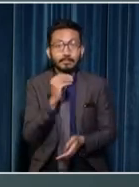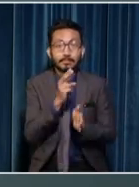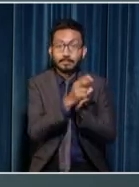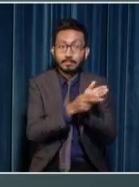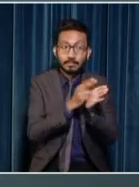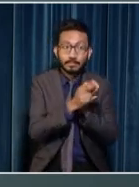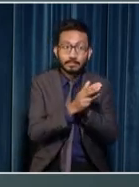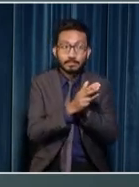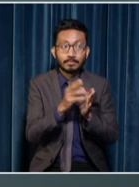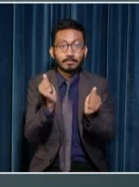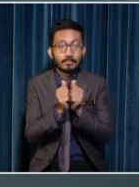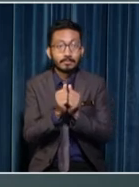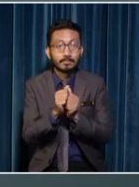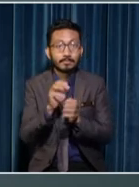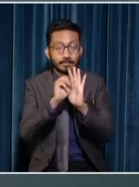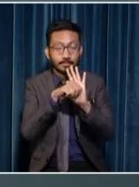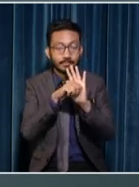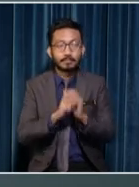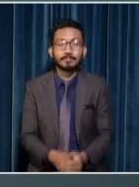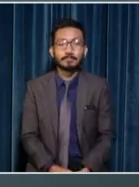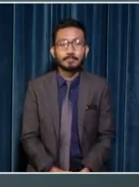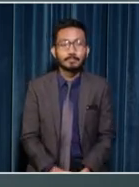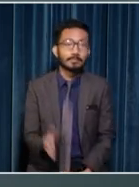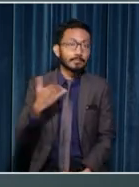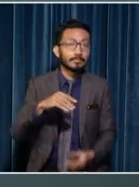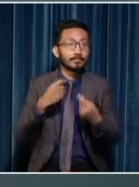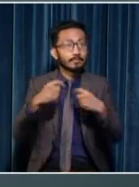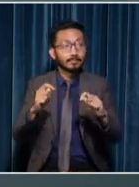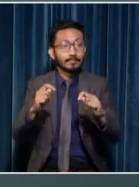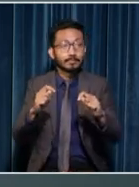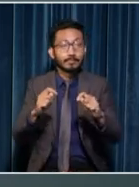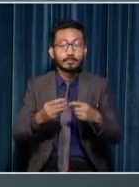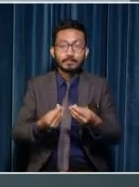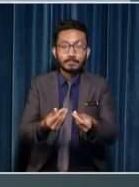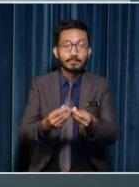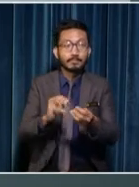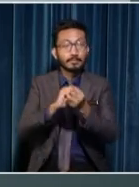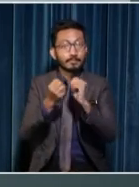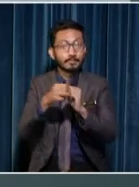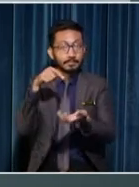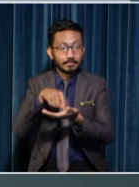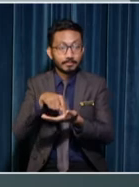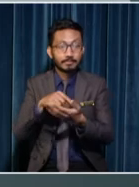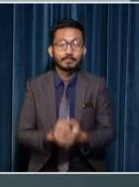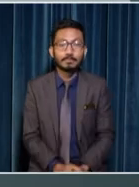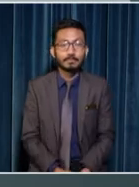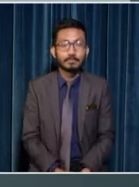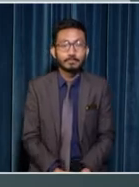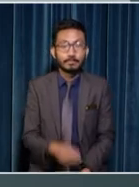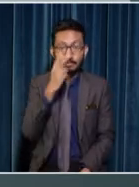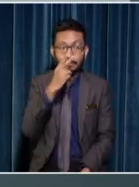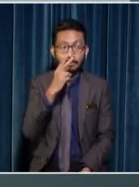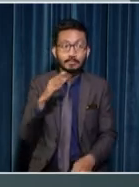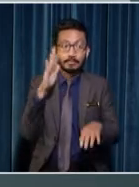minutes. Let's try to solve these problems. Look at this picture. It